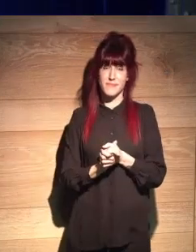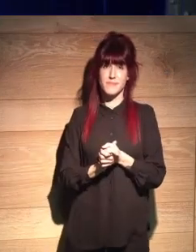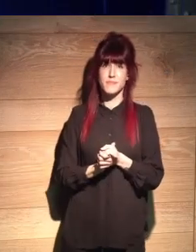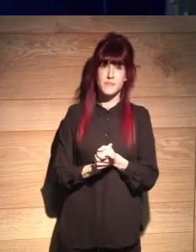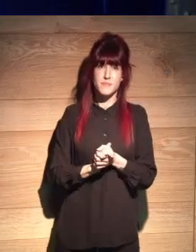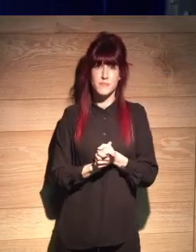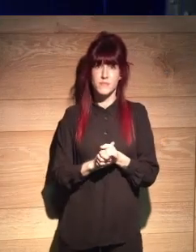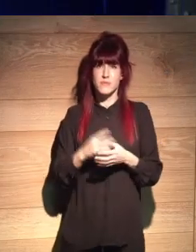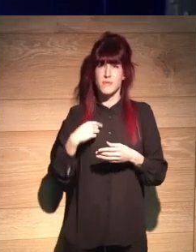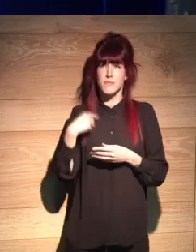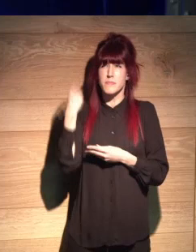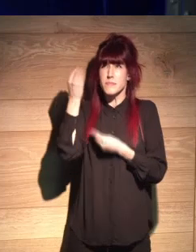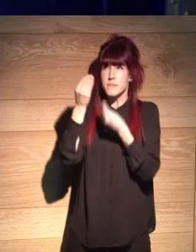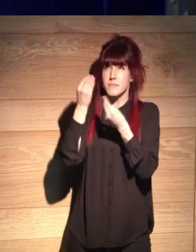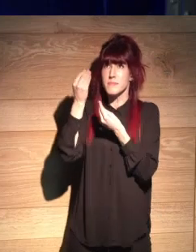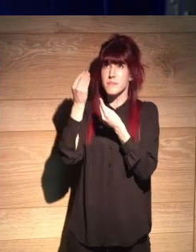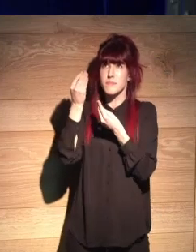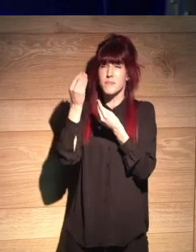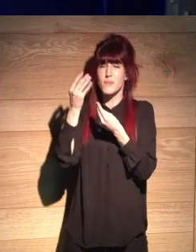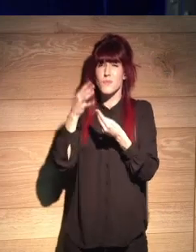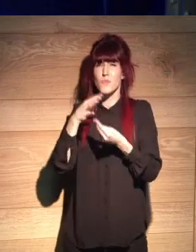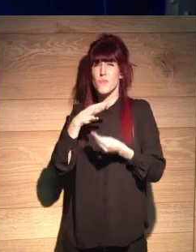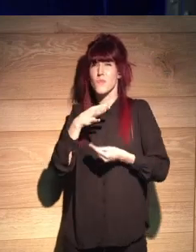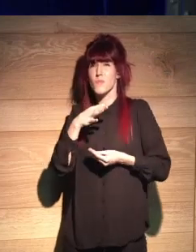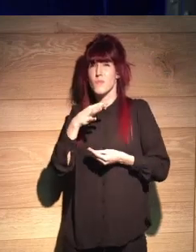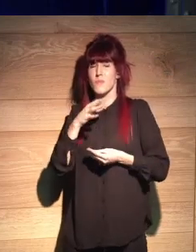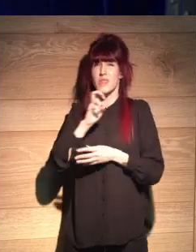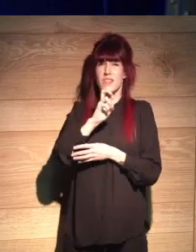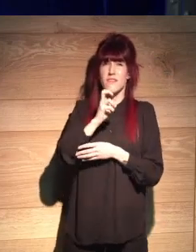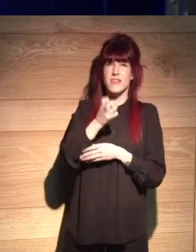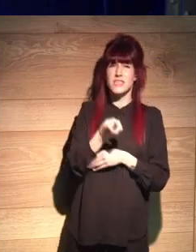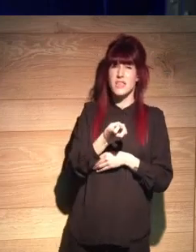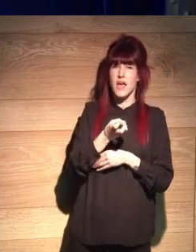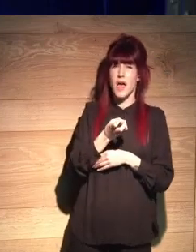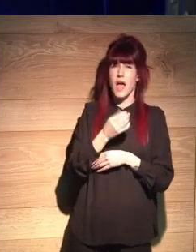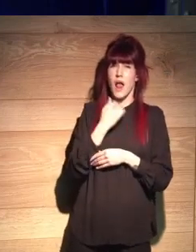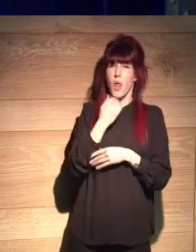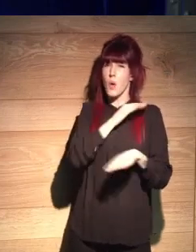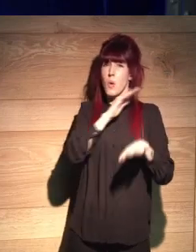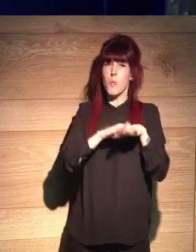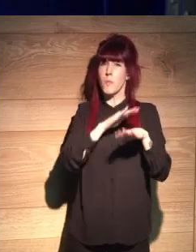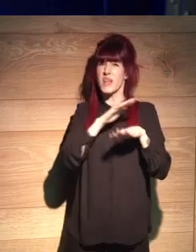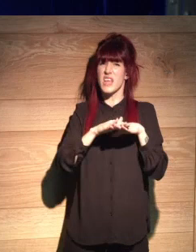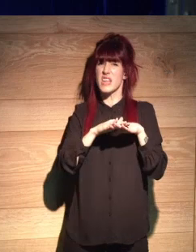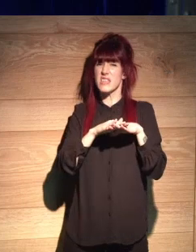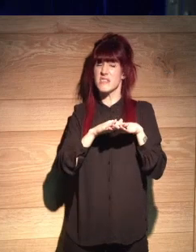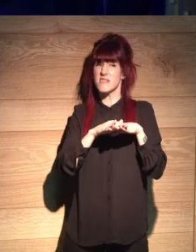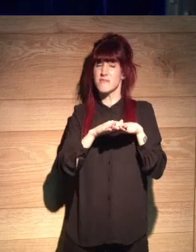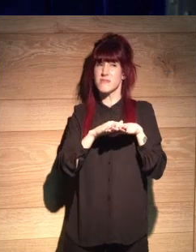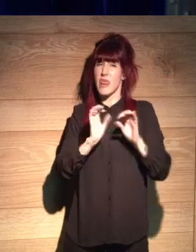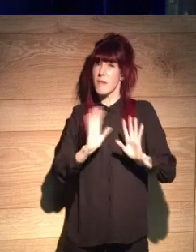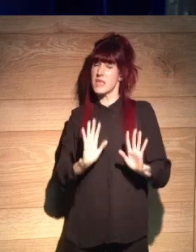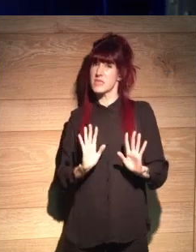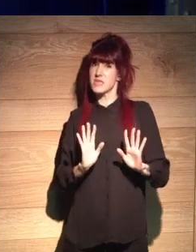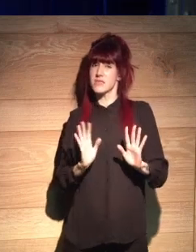questions. Can diversity be more than just something to comply with? Is it more than just